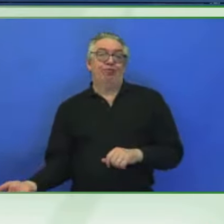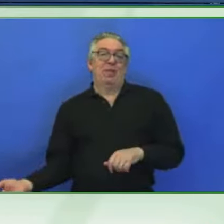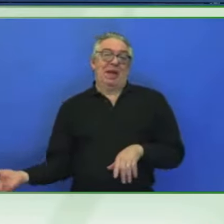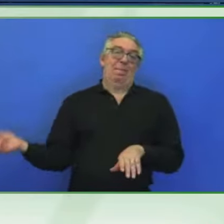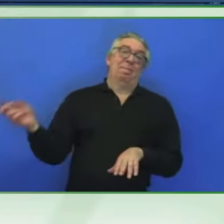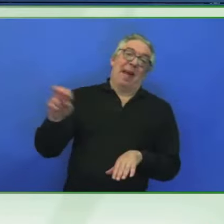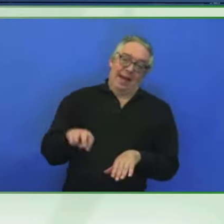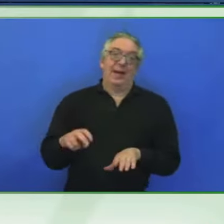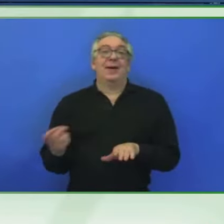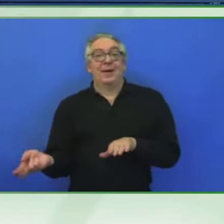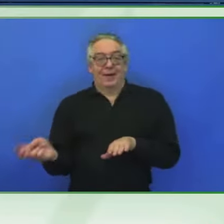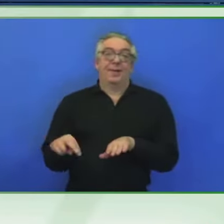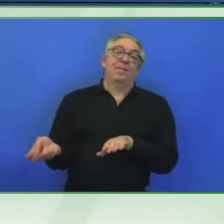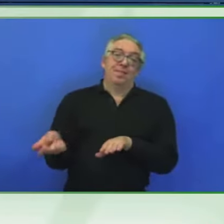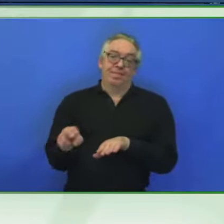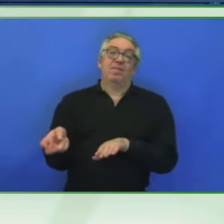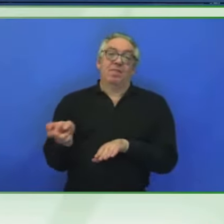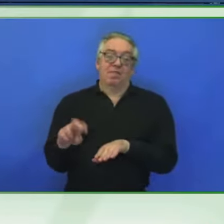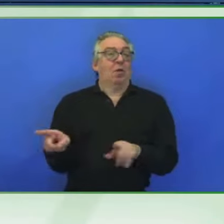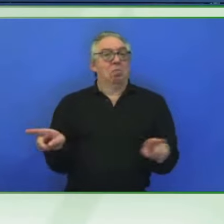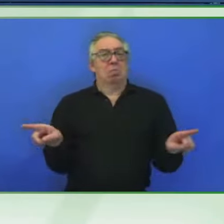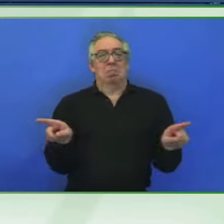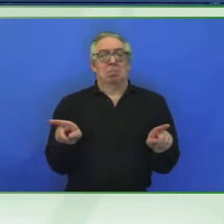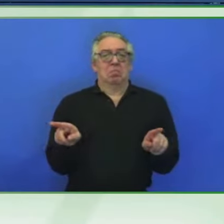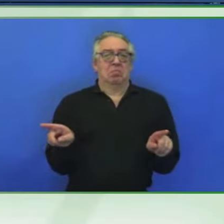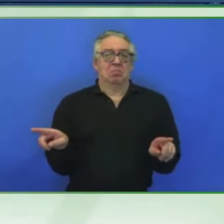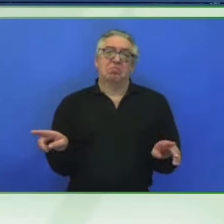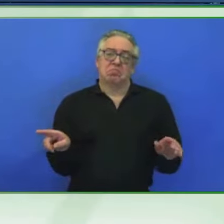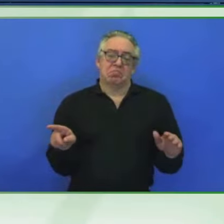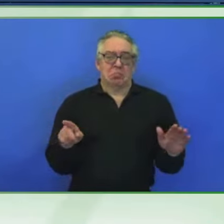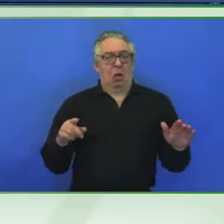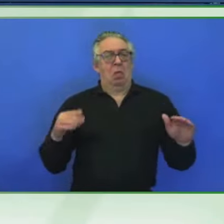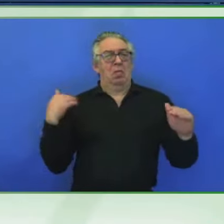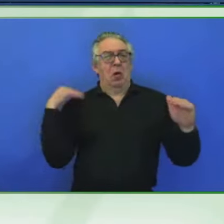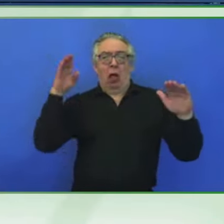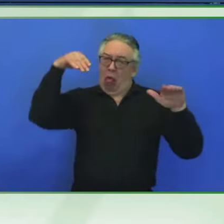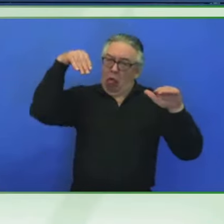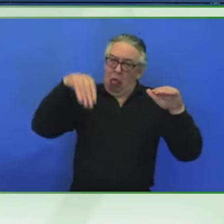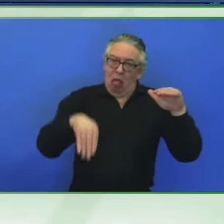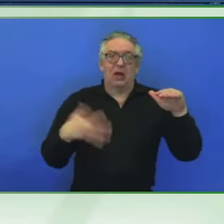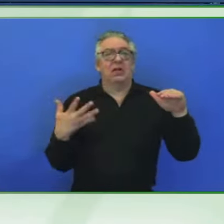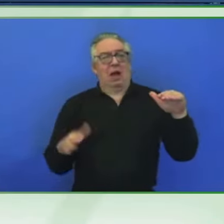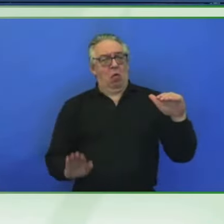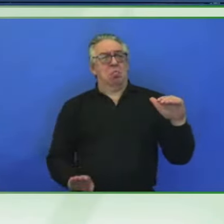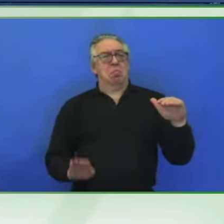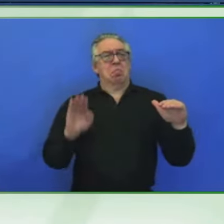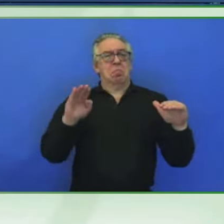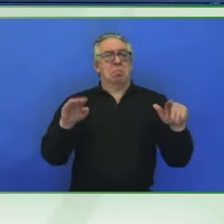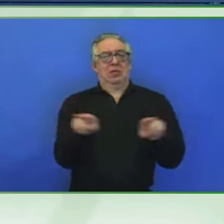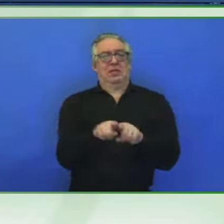to this level of before the pandemic. But what happened? We asked people